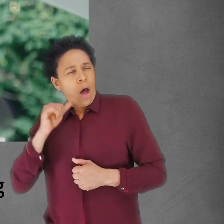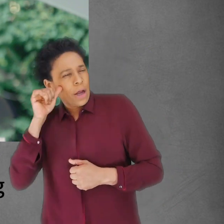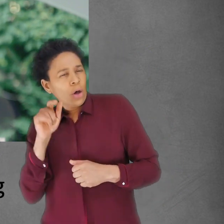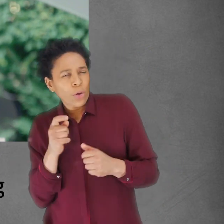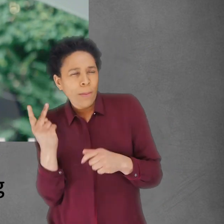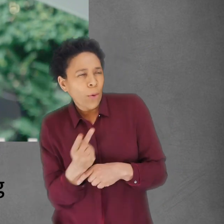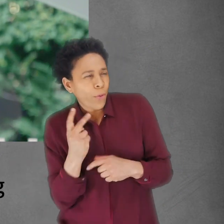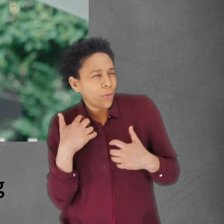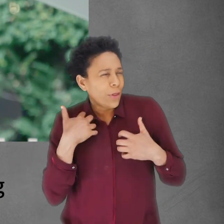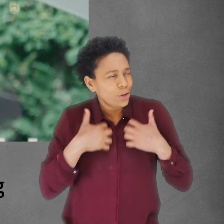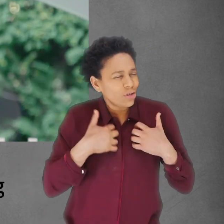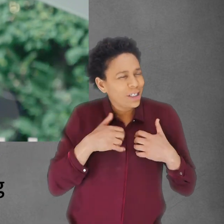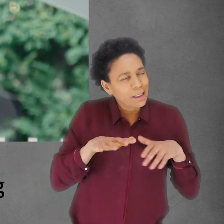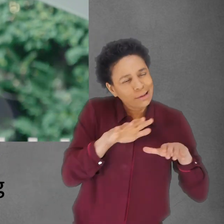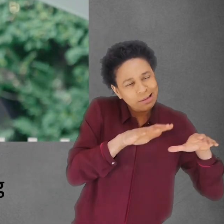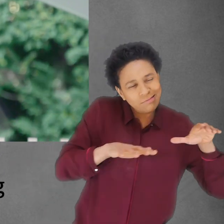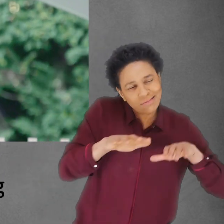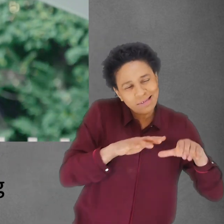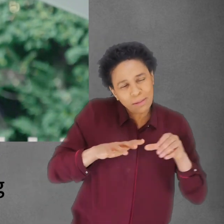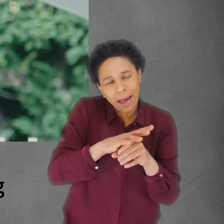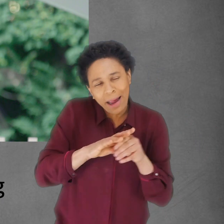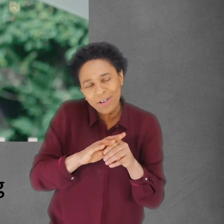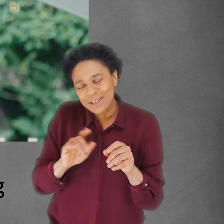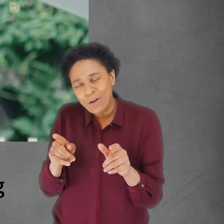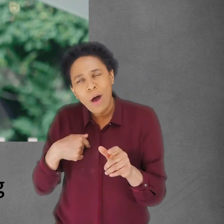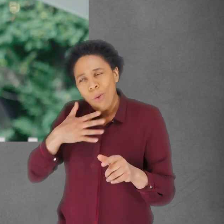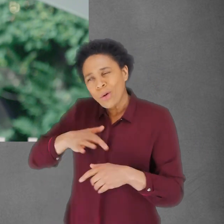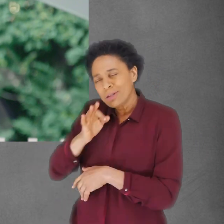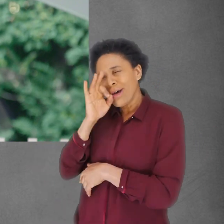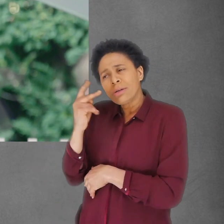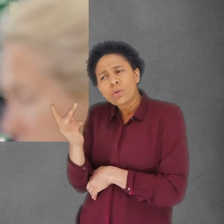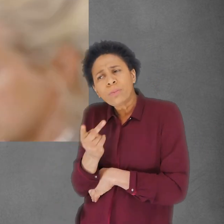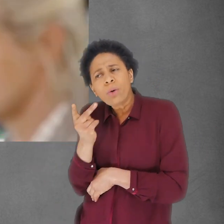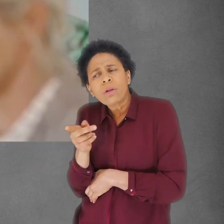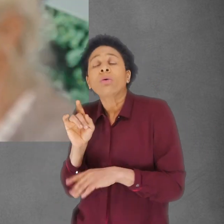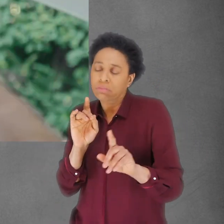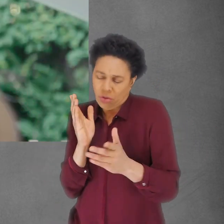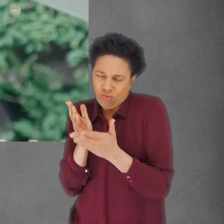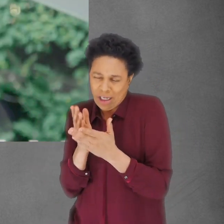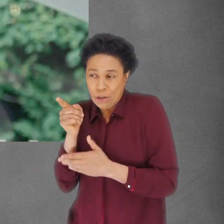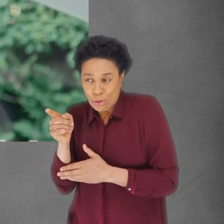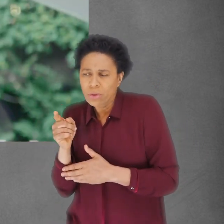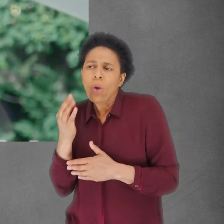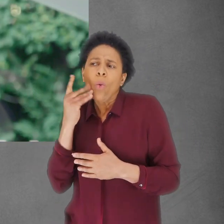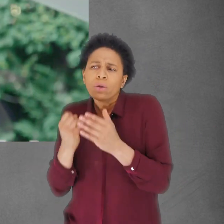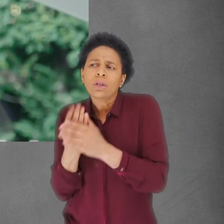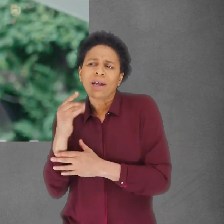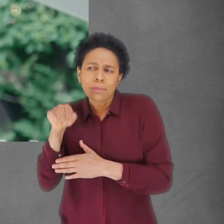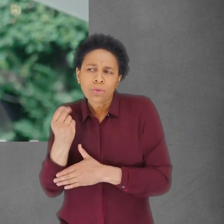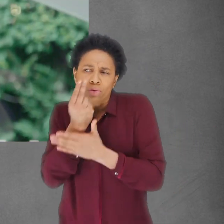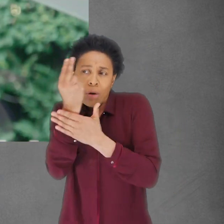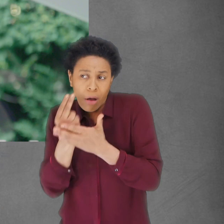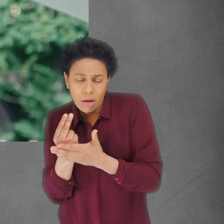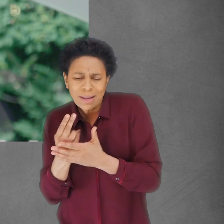just said. And I just wanted to ask you, when you were developing this commission, how you worked on it, because